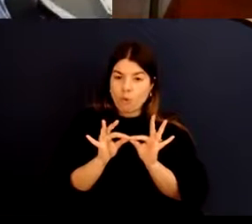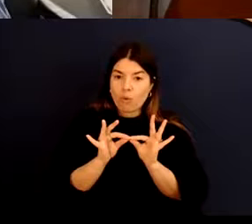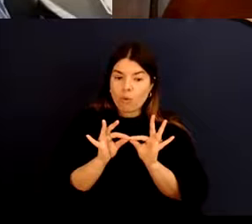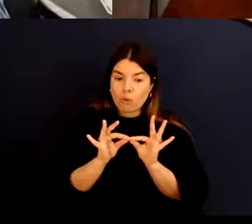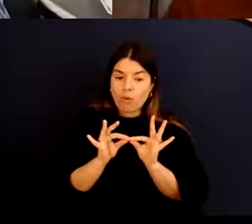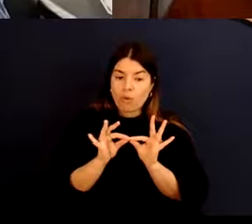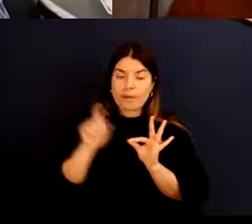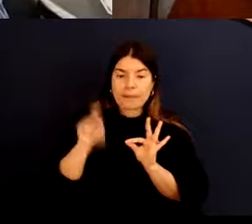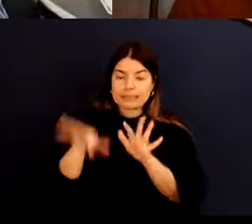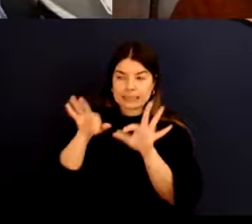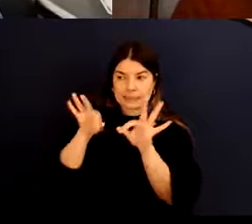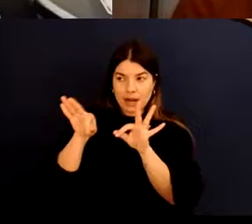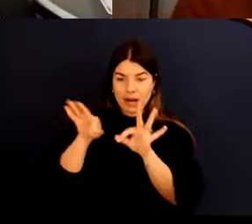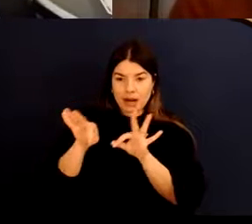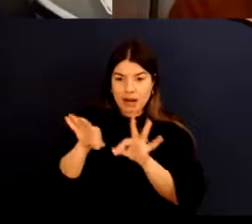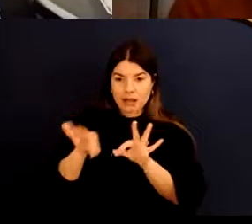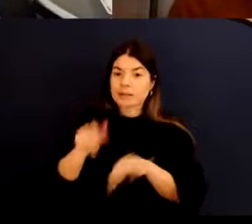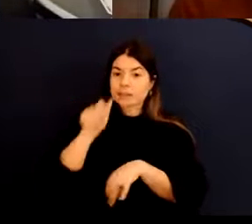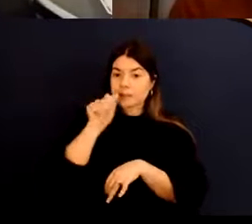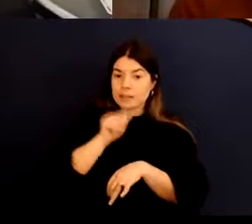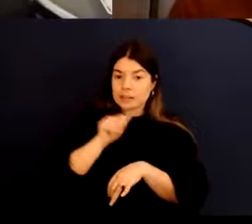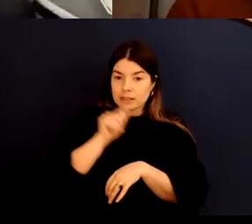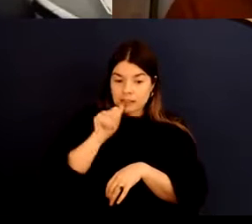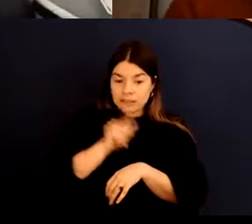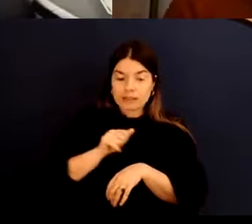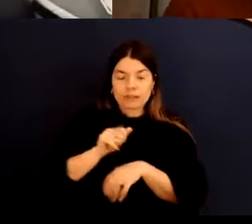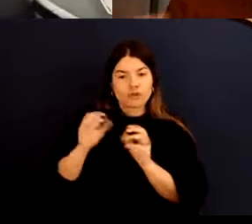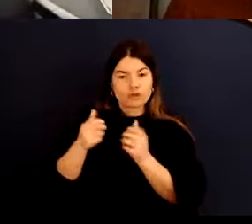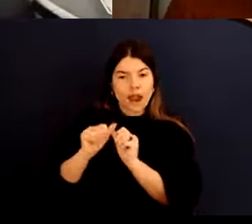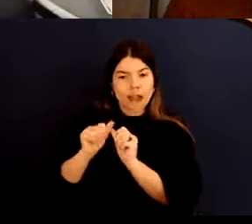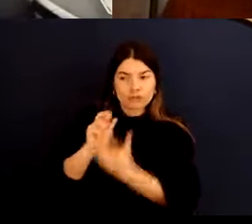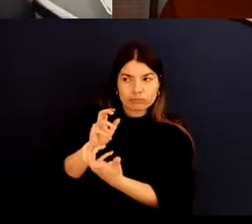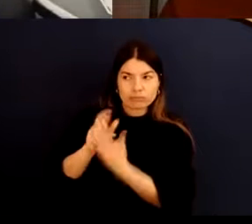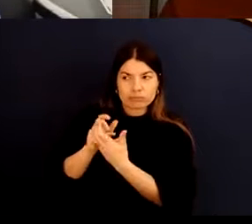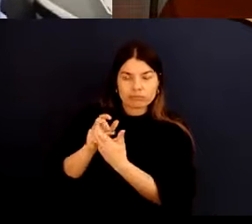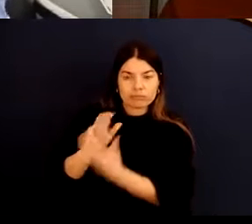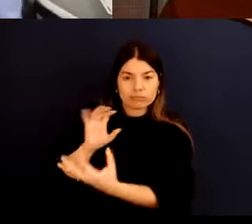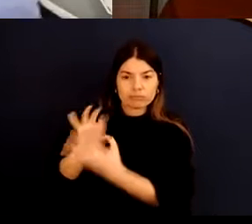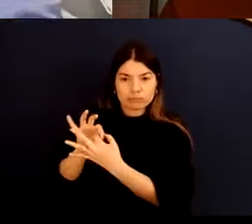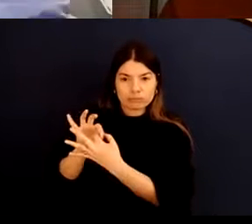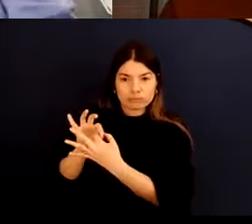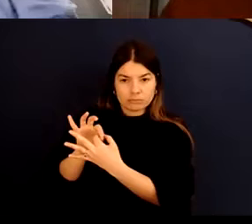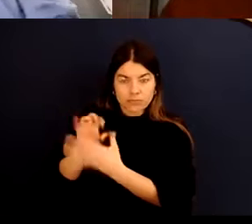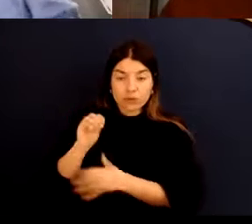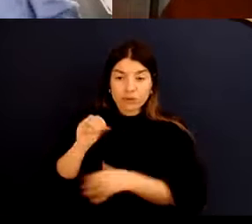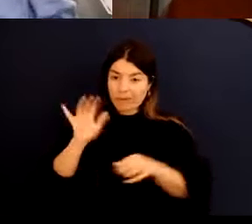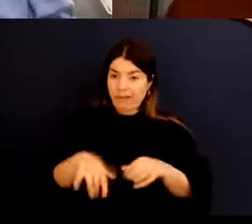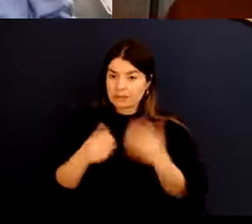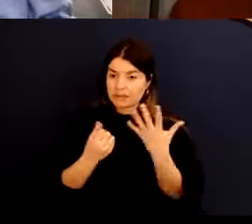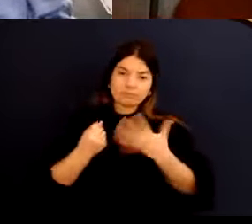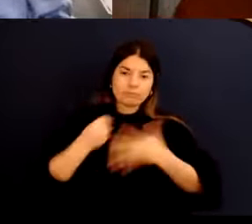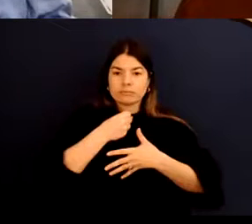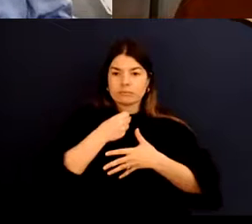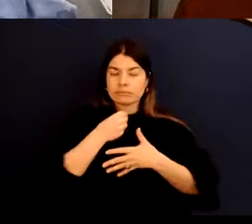with somebody who's trying to identify with what they are, then they're going to have trouble. So I will go with customer service and